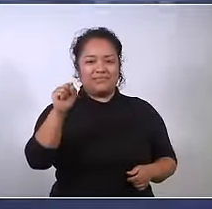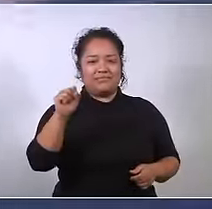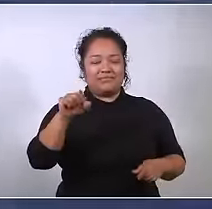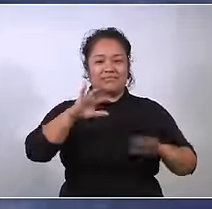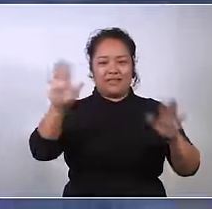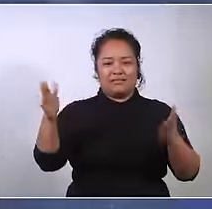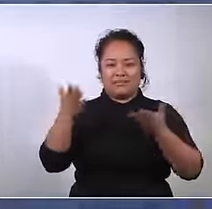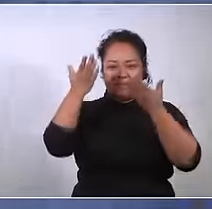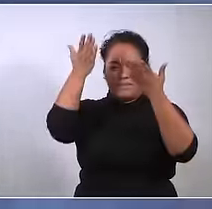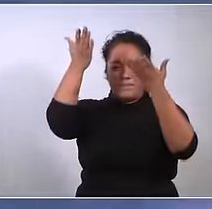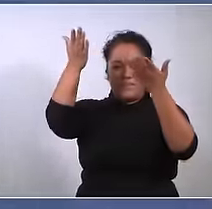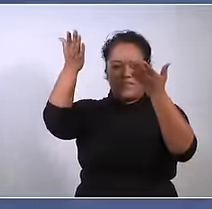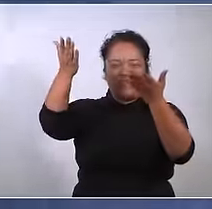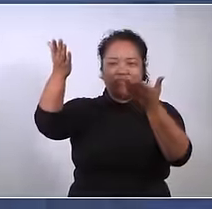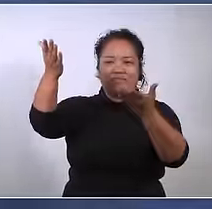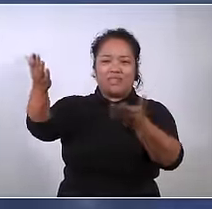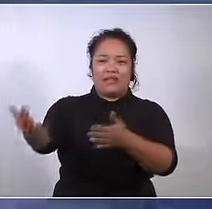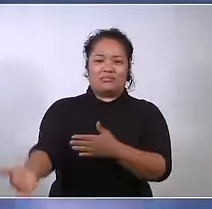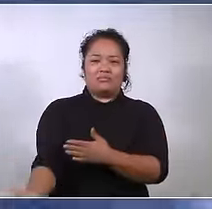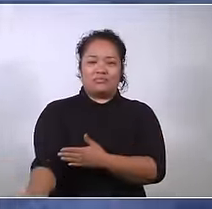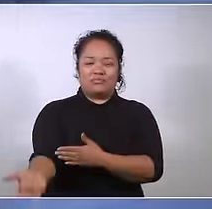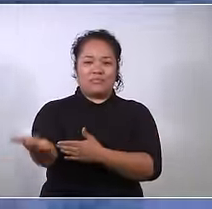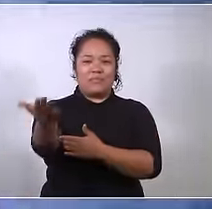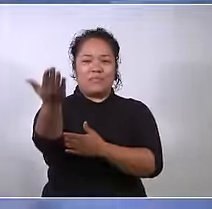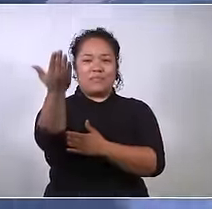lift it up in the morning.